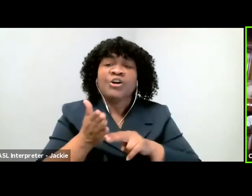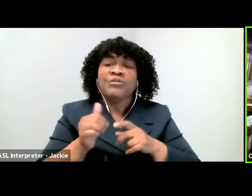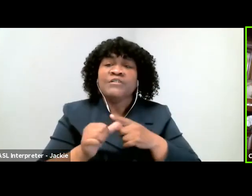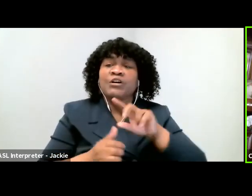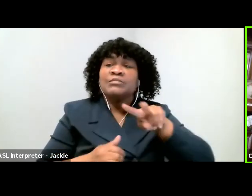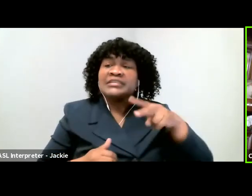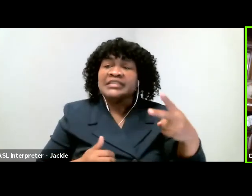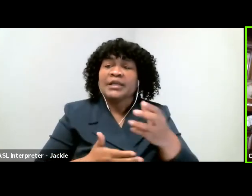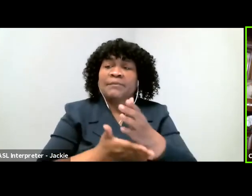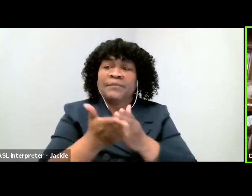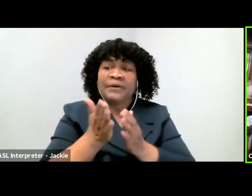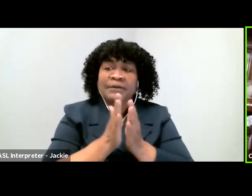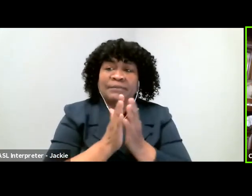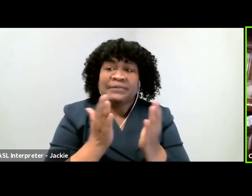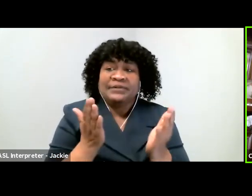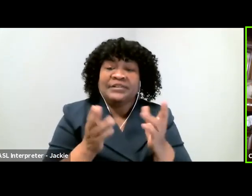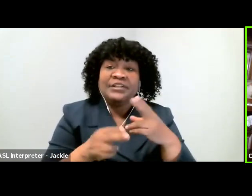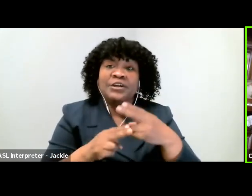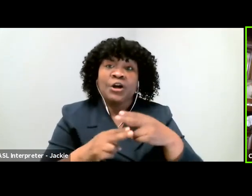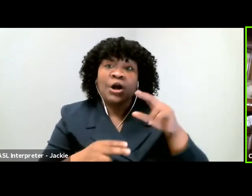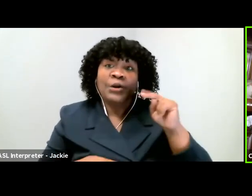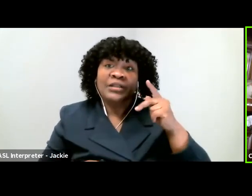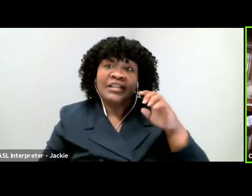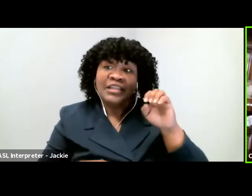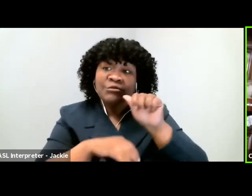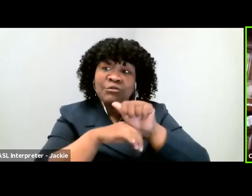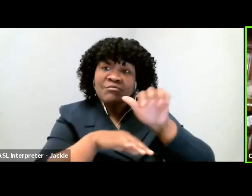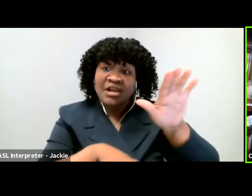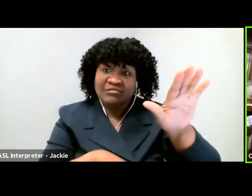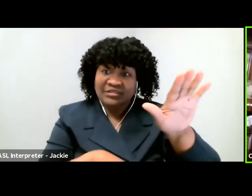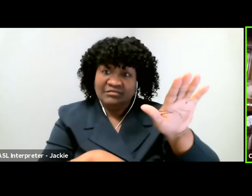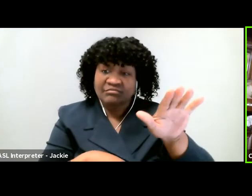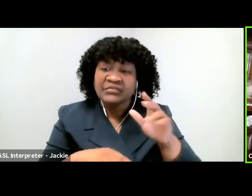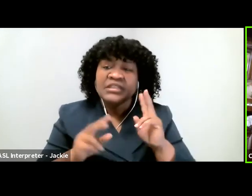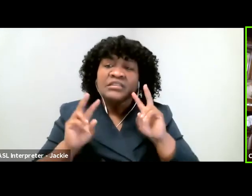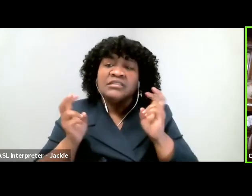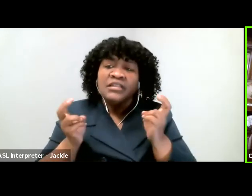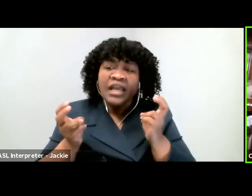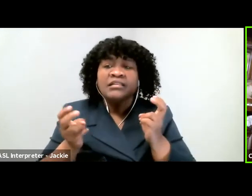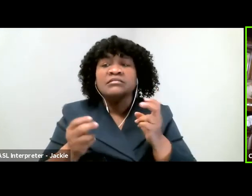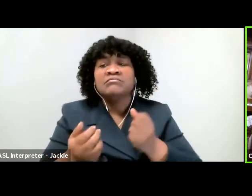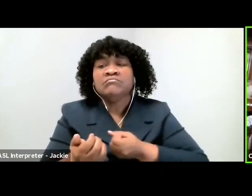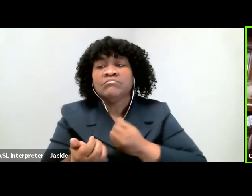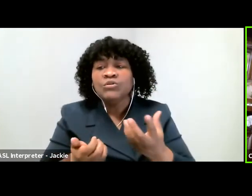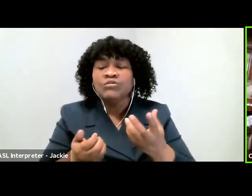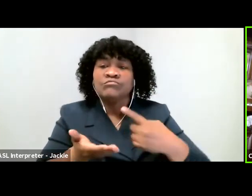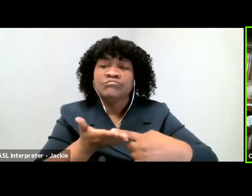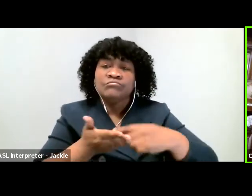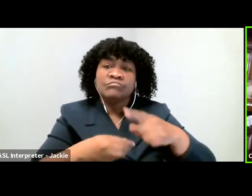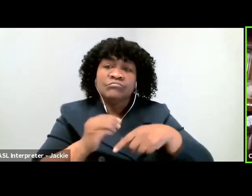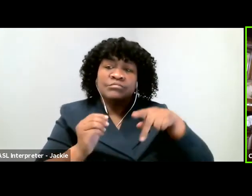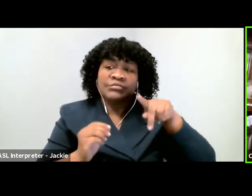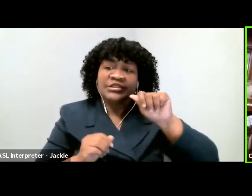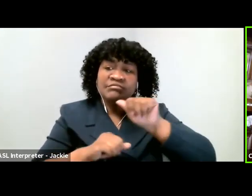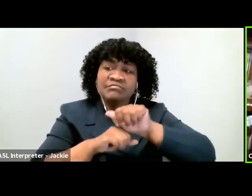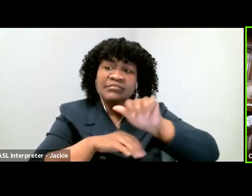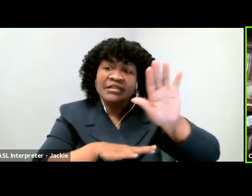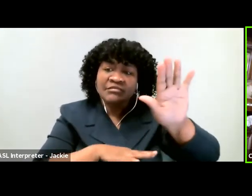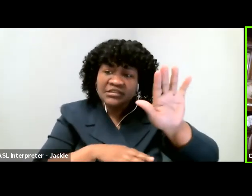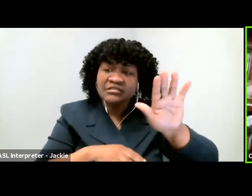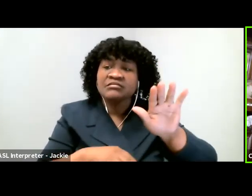section of the book, a section called The Negro Mountains. The titles of poems refer to Pennsylvania mountain